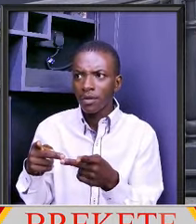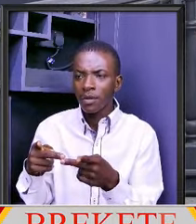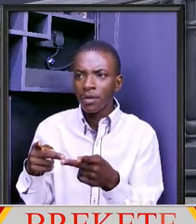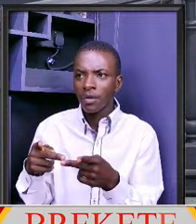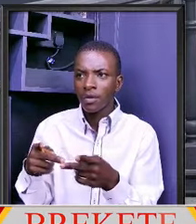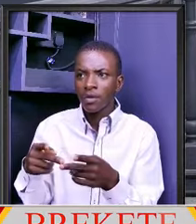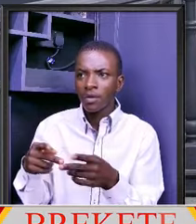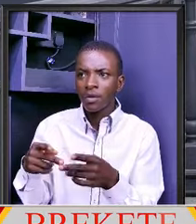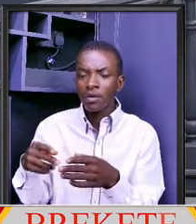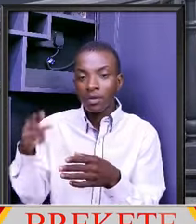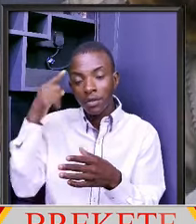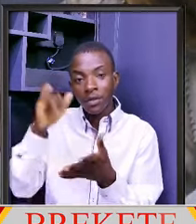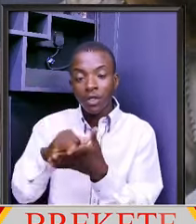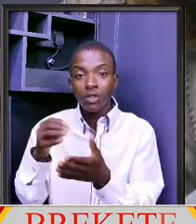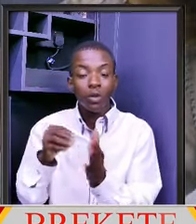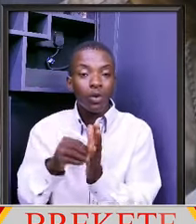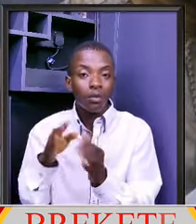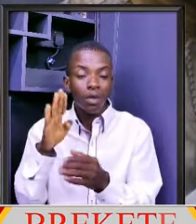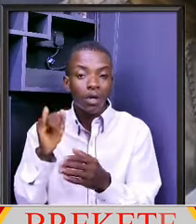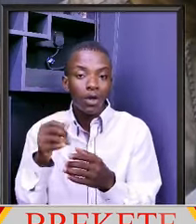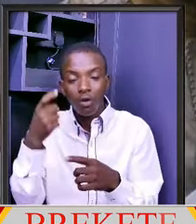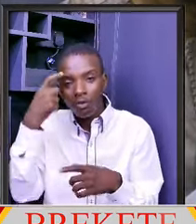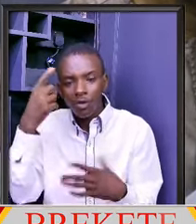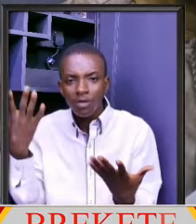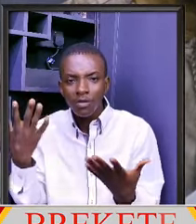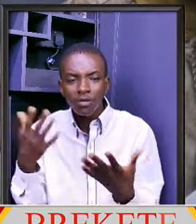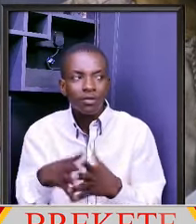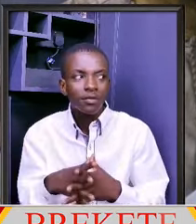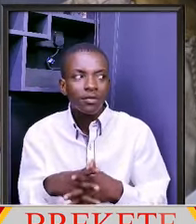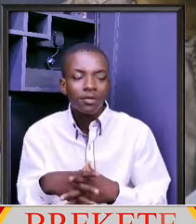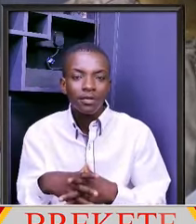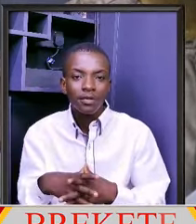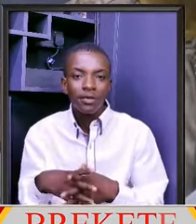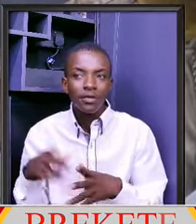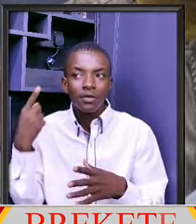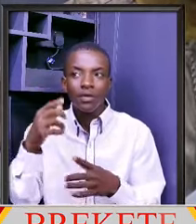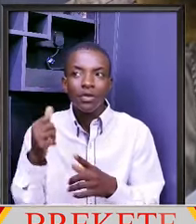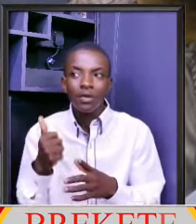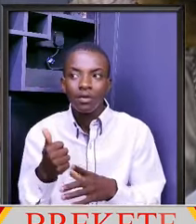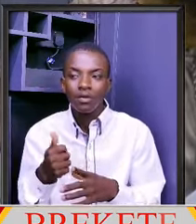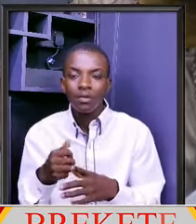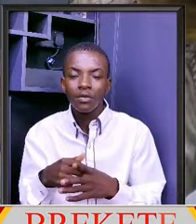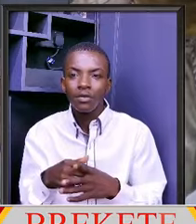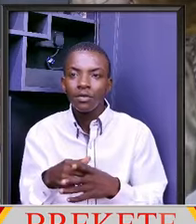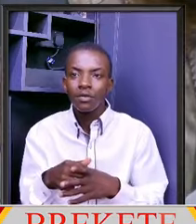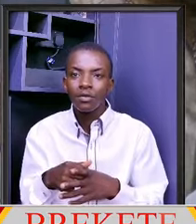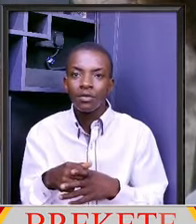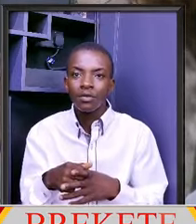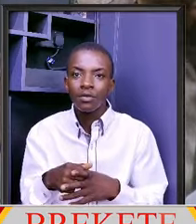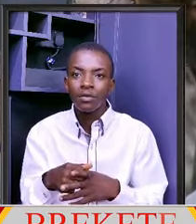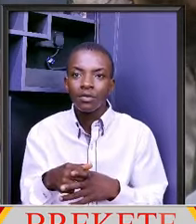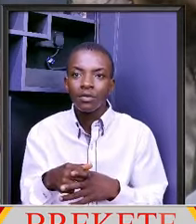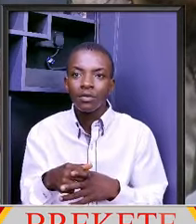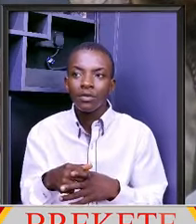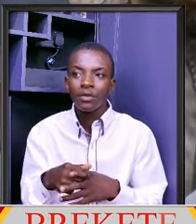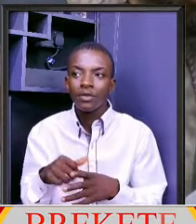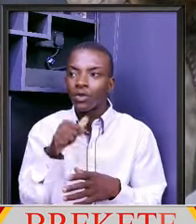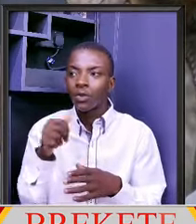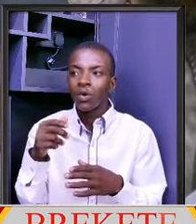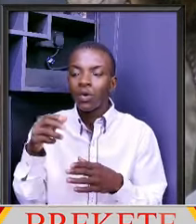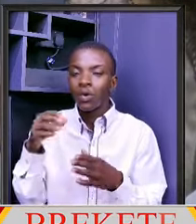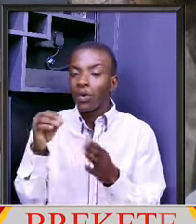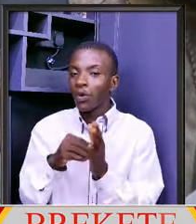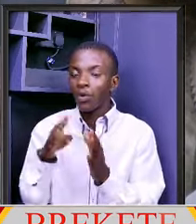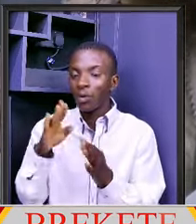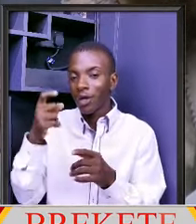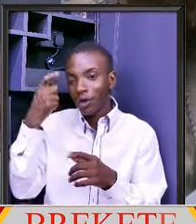he was thinking it's owned by government. I said, it's not owned by government. It's for him. He's it's praying. Not owned by government, but government own me.